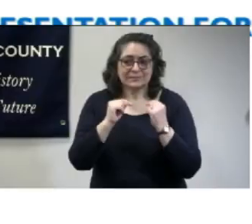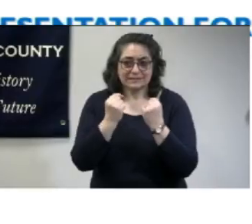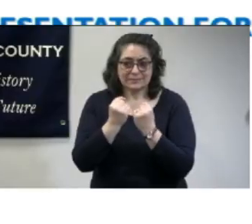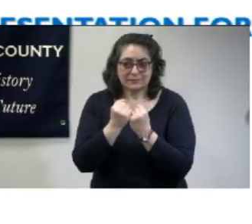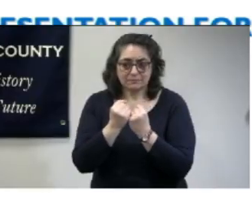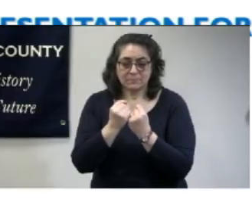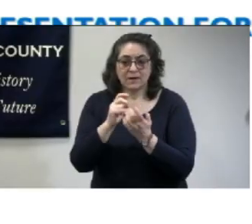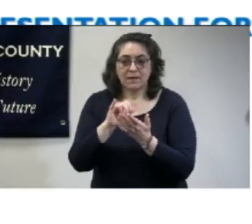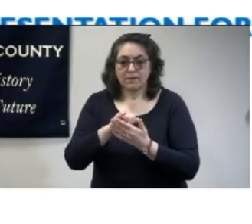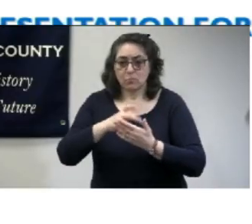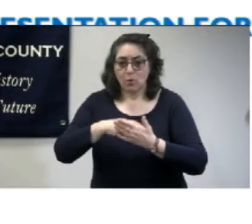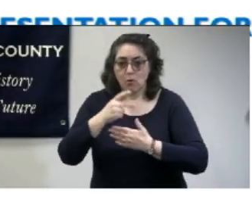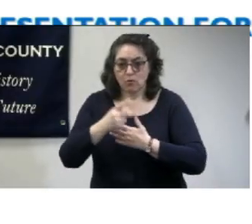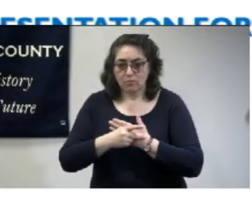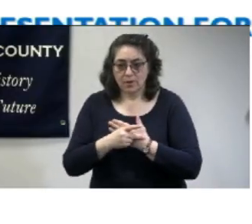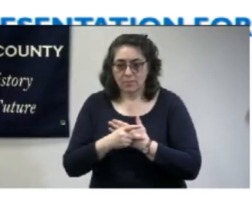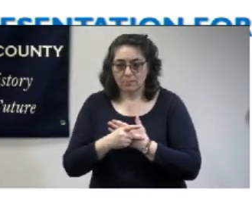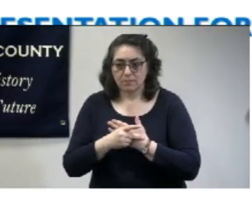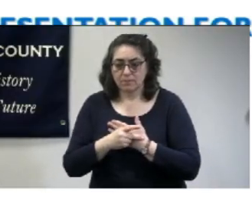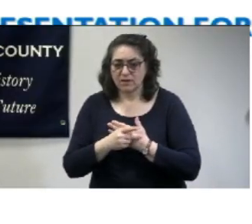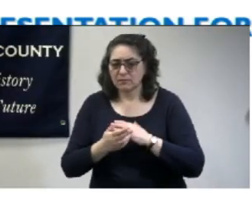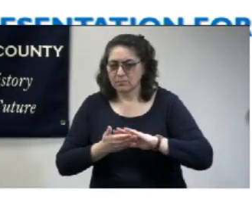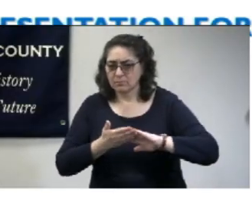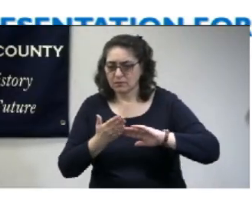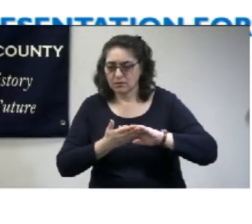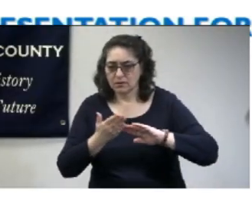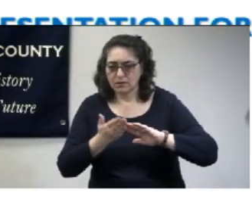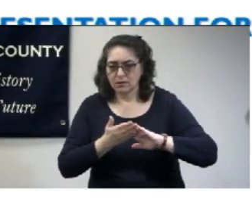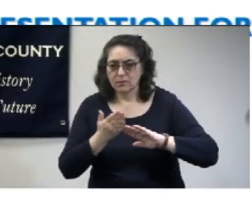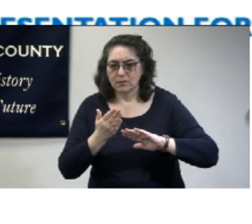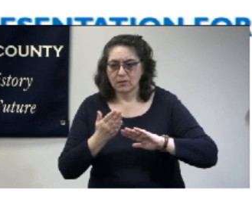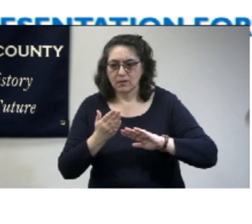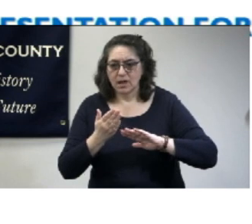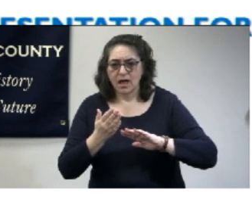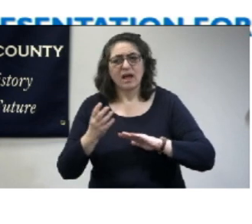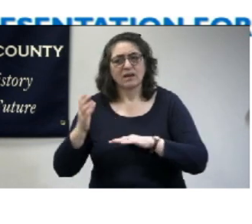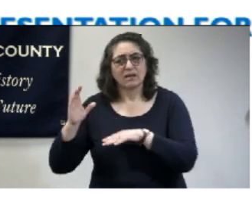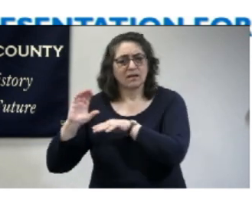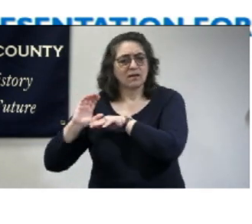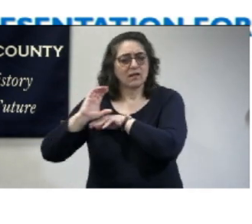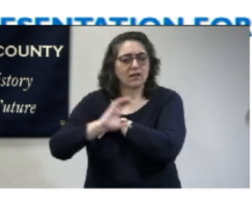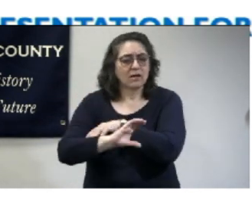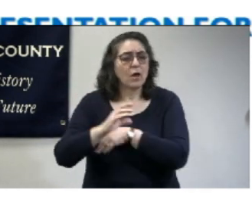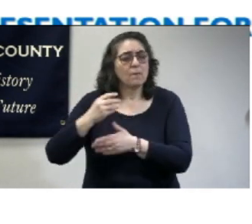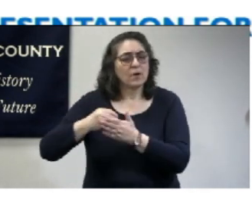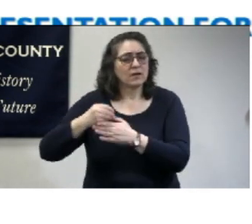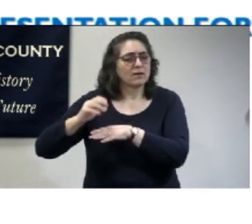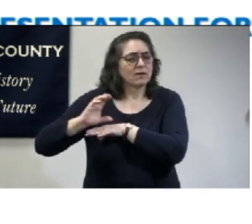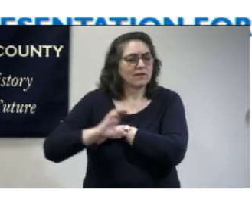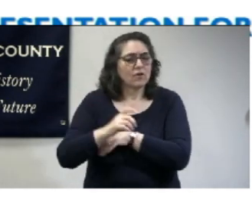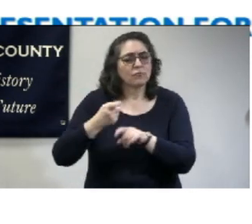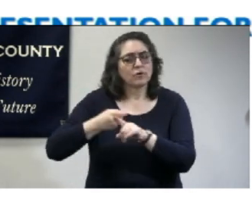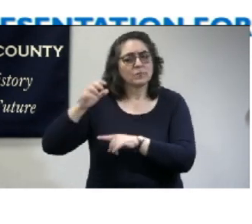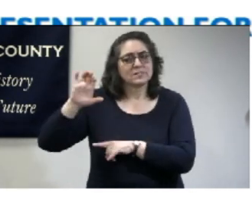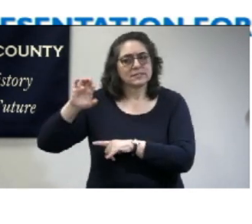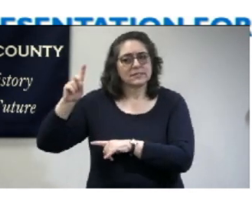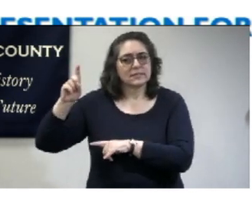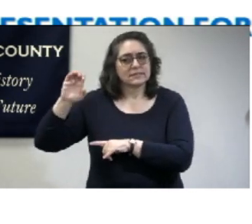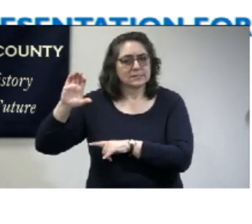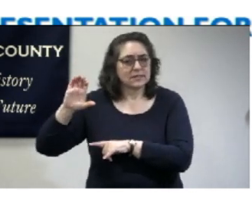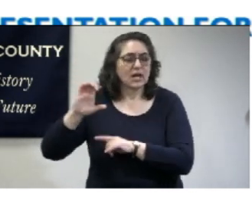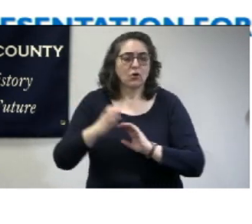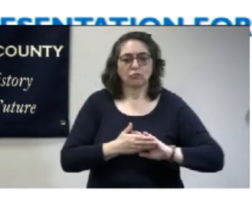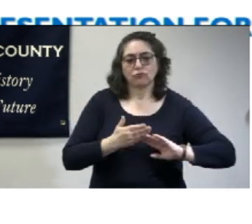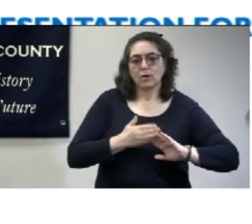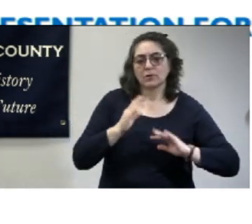a program that is run funded by CDC and run by the Department of Health. We have